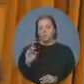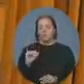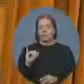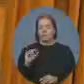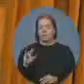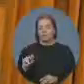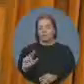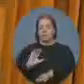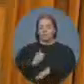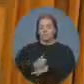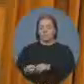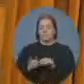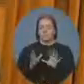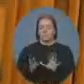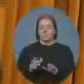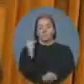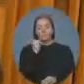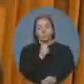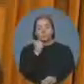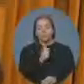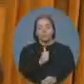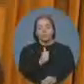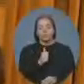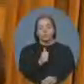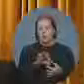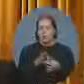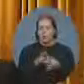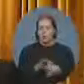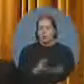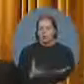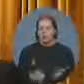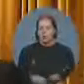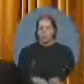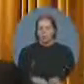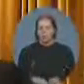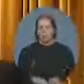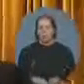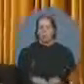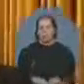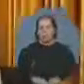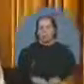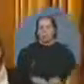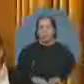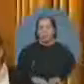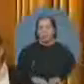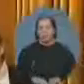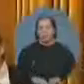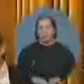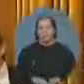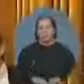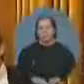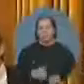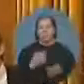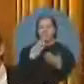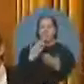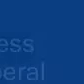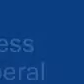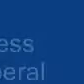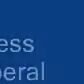because as Senior Conservatives say, thank you for complimenting me on my youthful energy, Mr. Speaker.